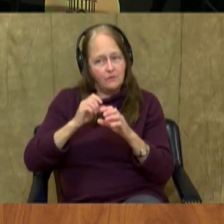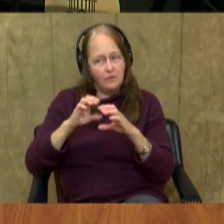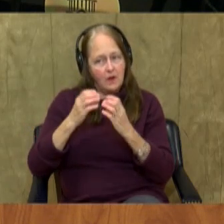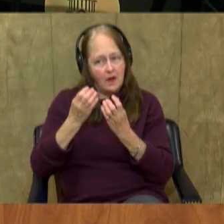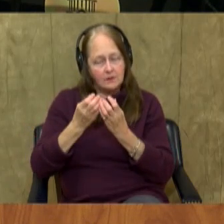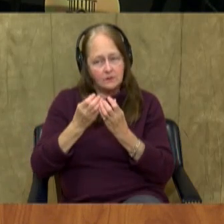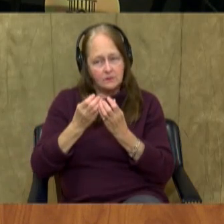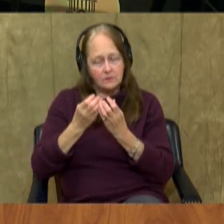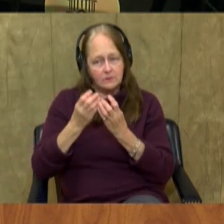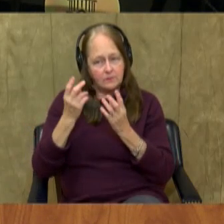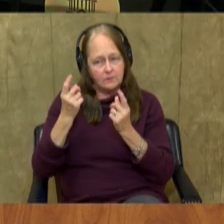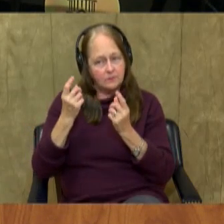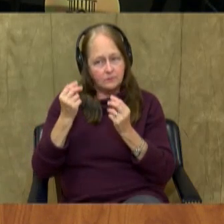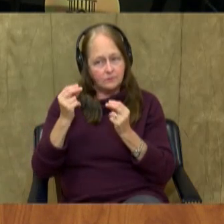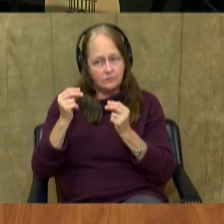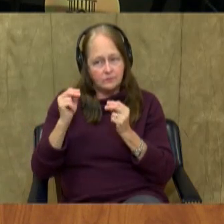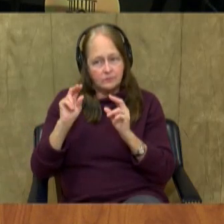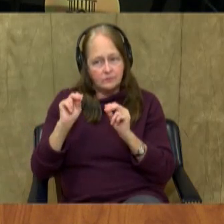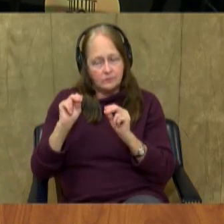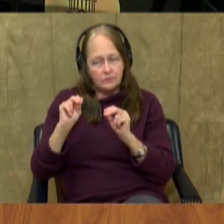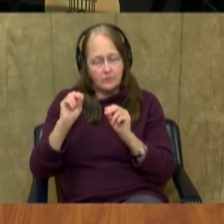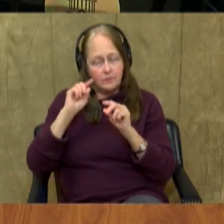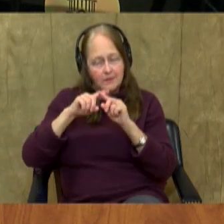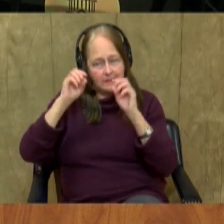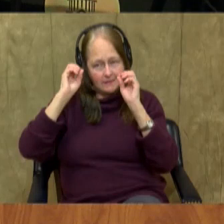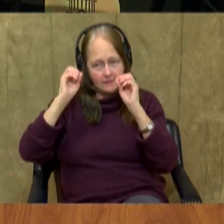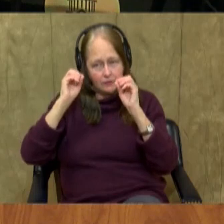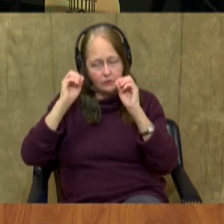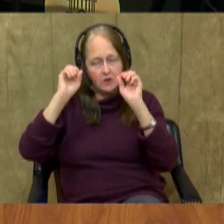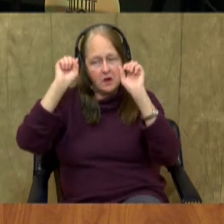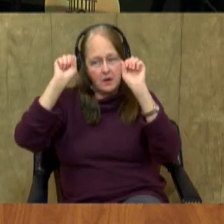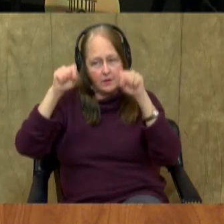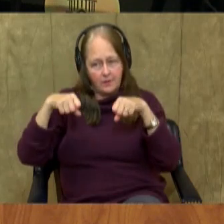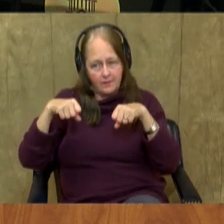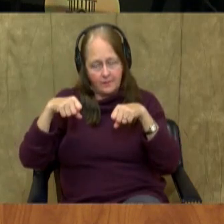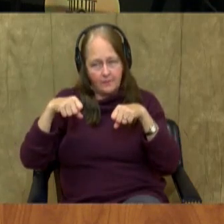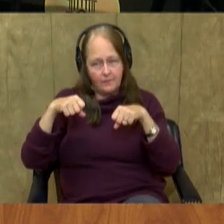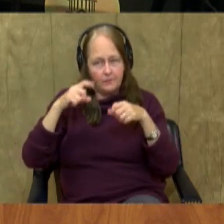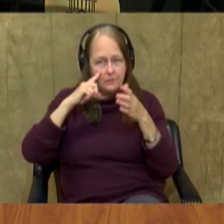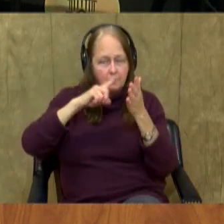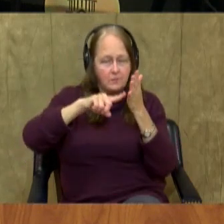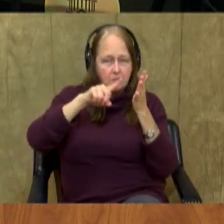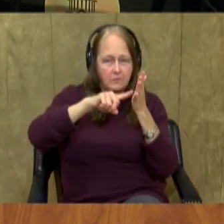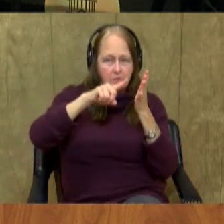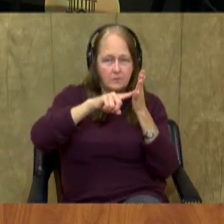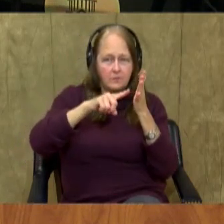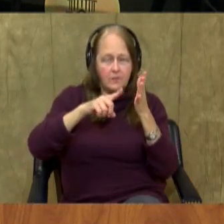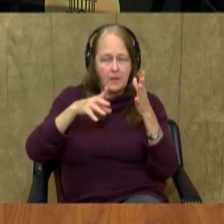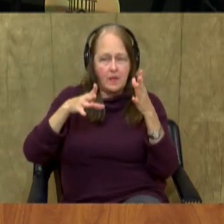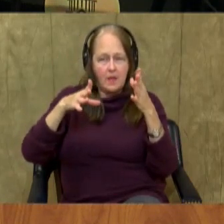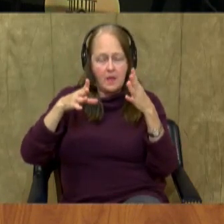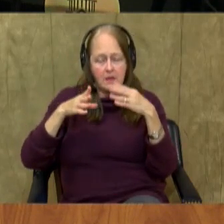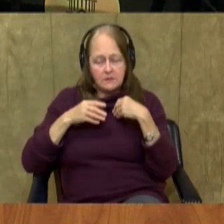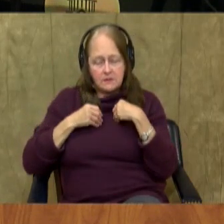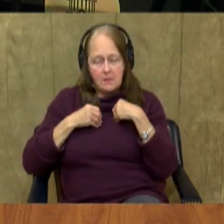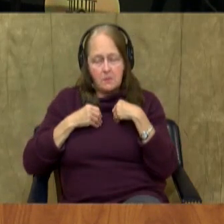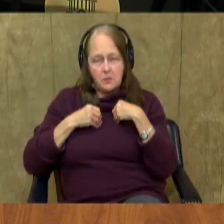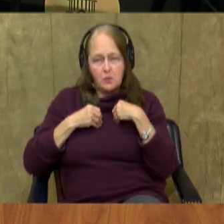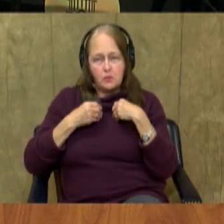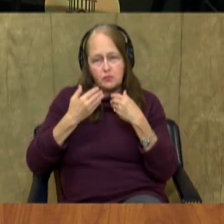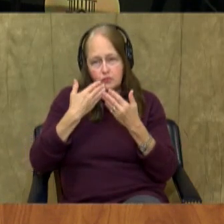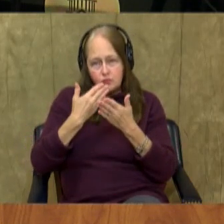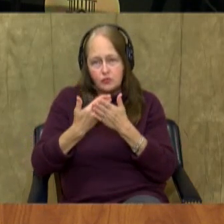classroom. But this is where a teacher comes in. Teachers can find acceptable options to